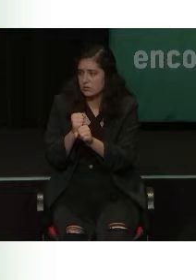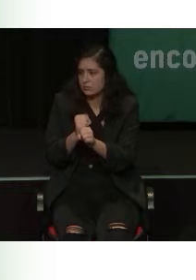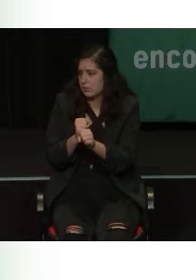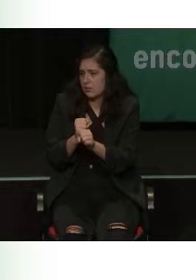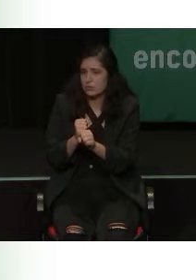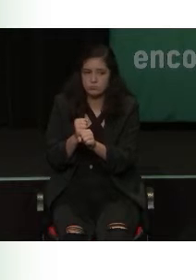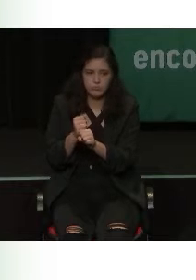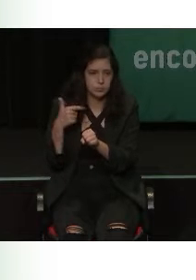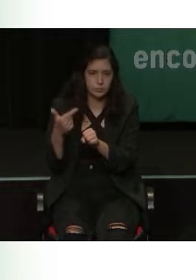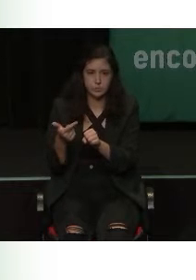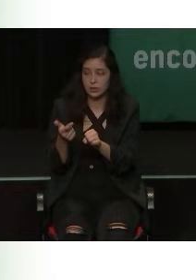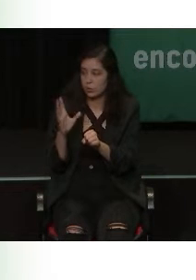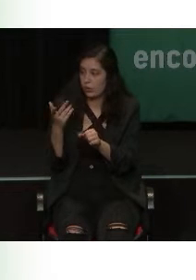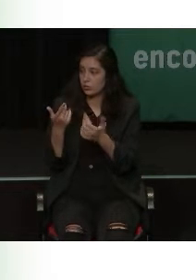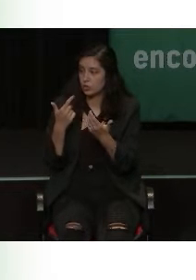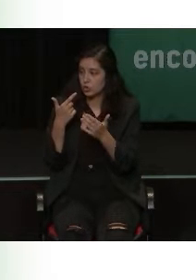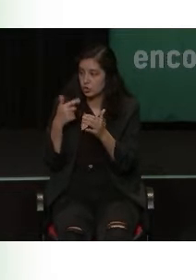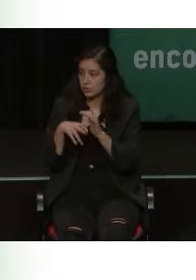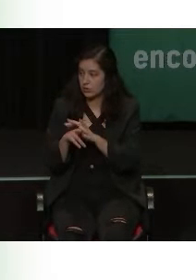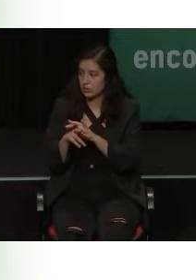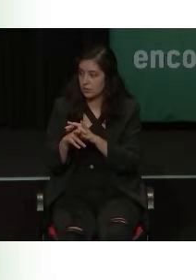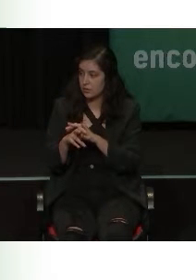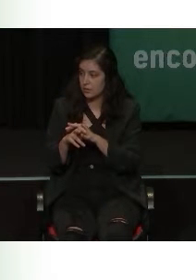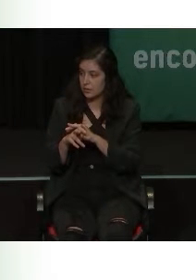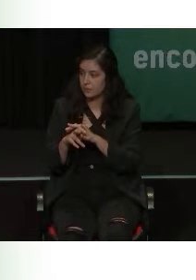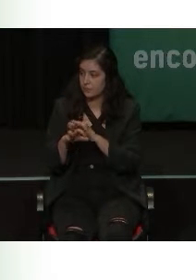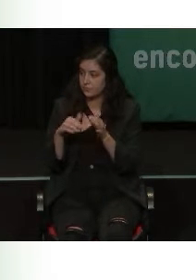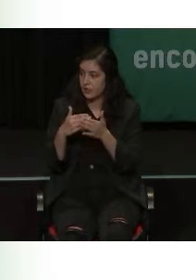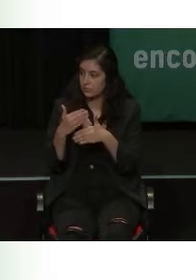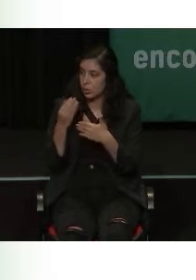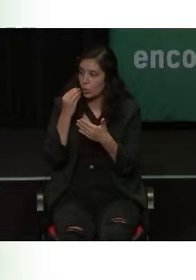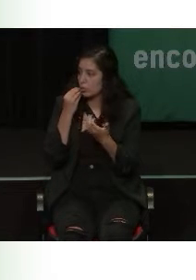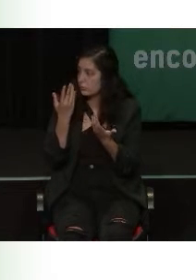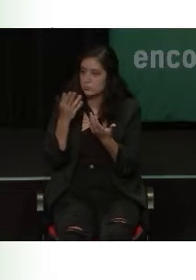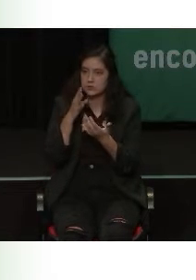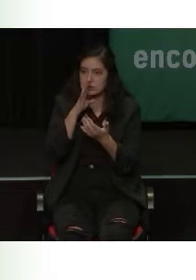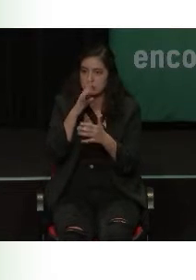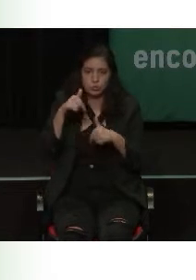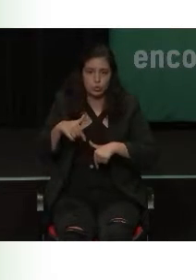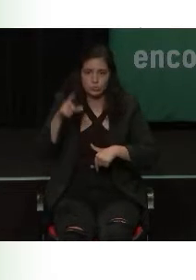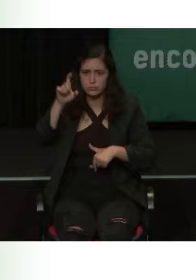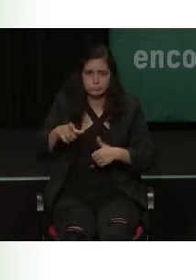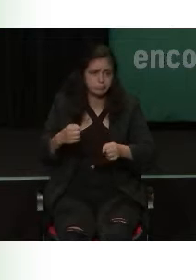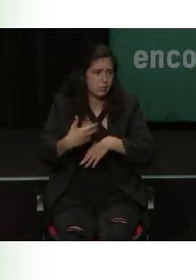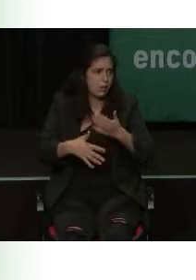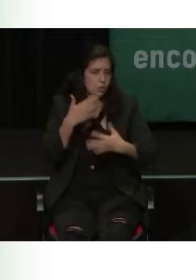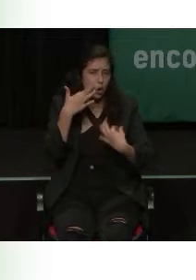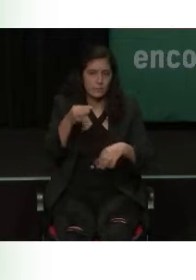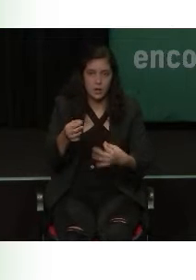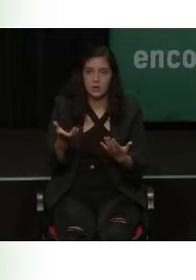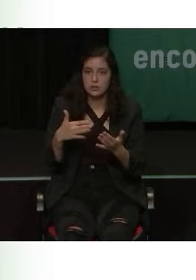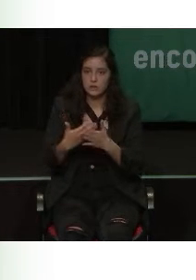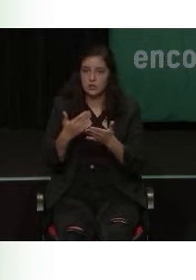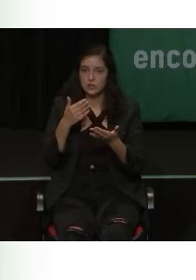which involves doing everyday tasks. So just act as normally